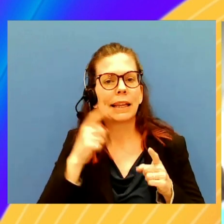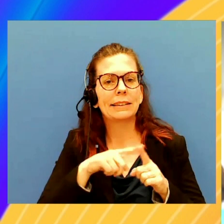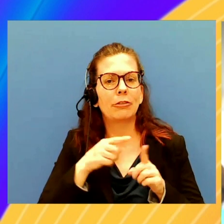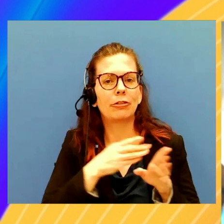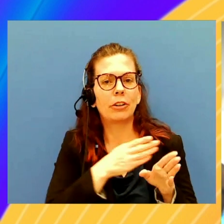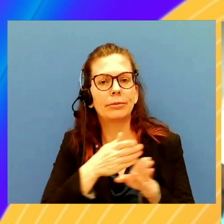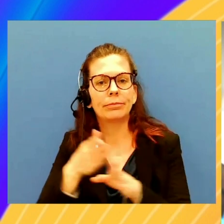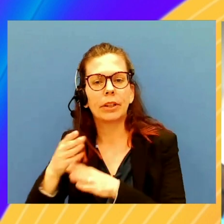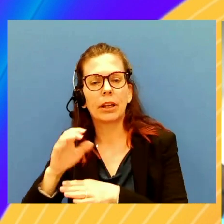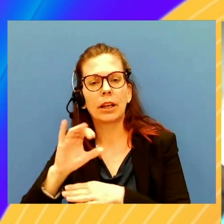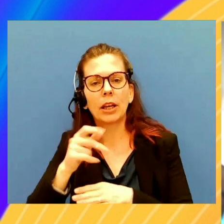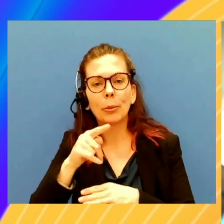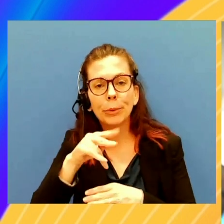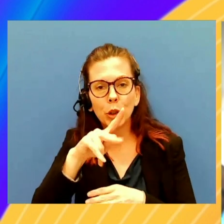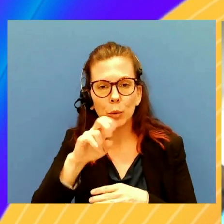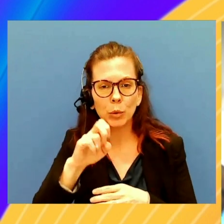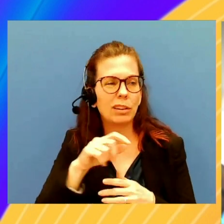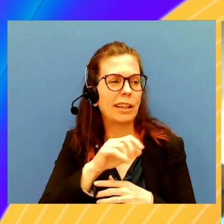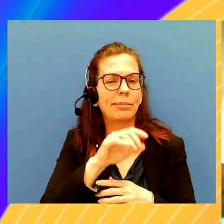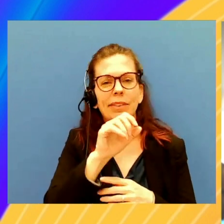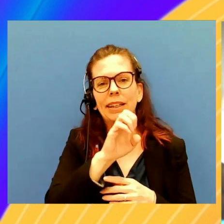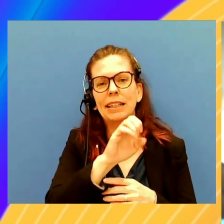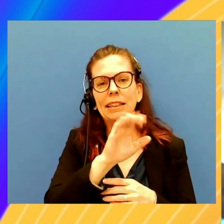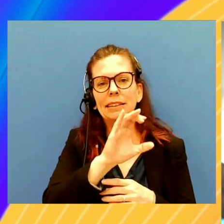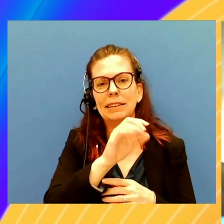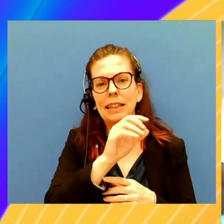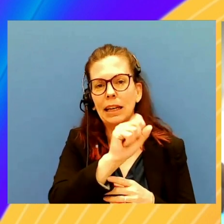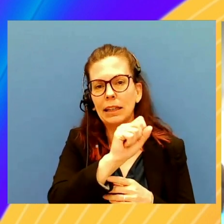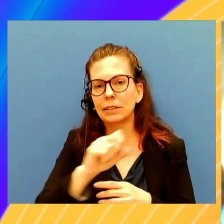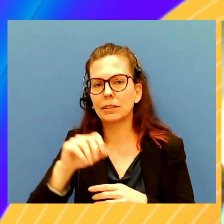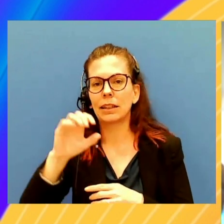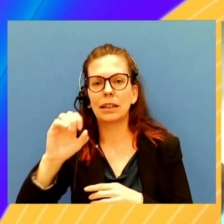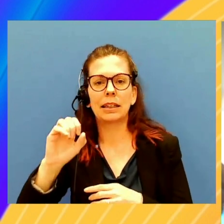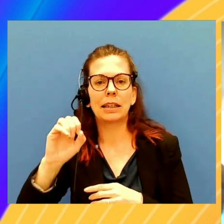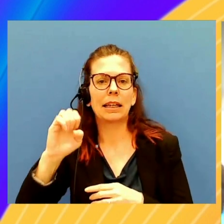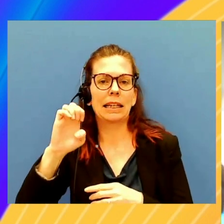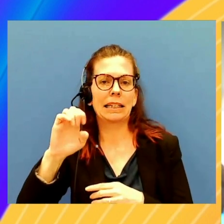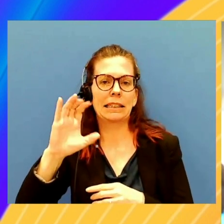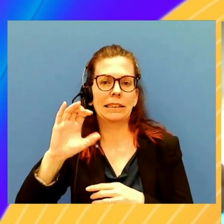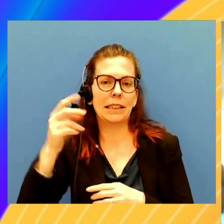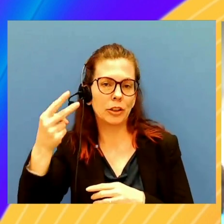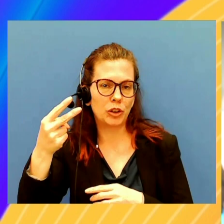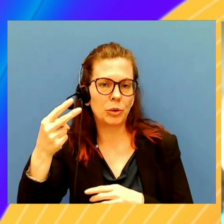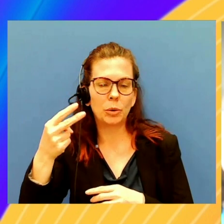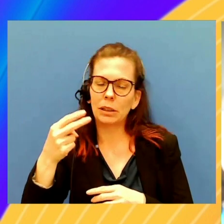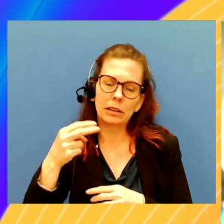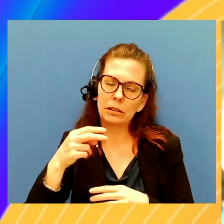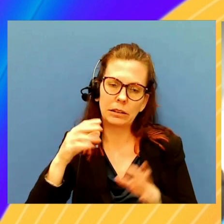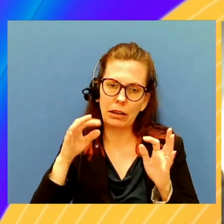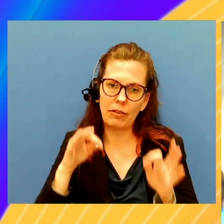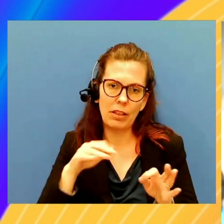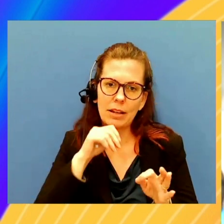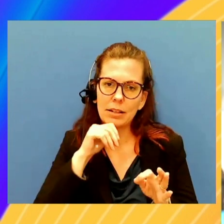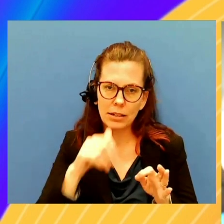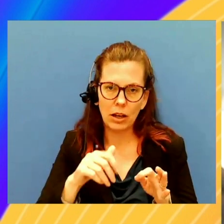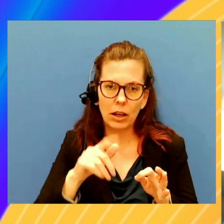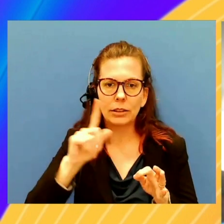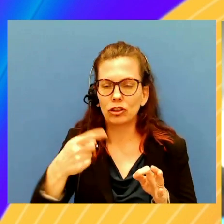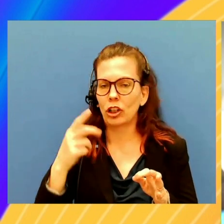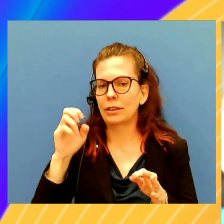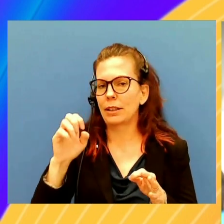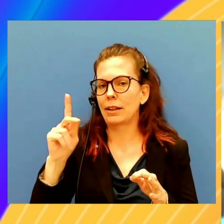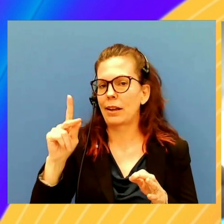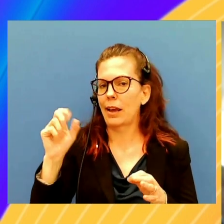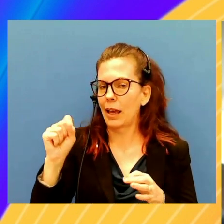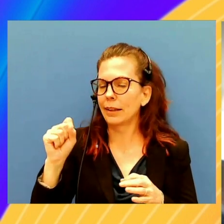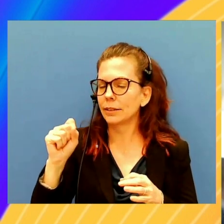like ECS and EC2 even. And it's definitely not just going to be EKS, but we